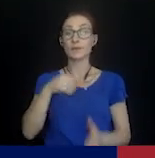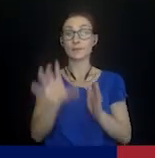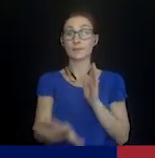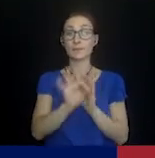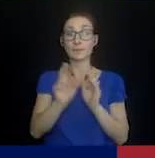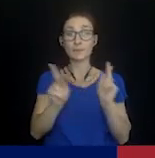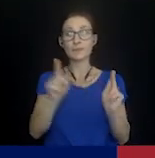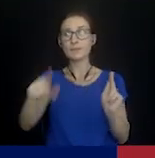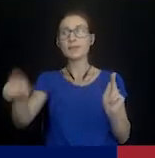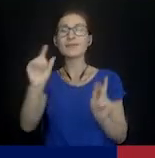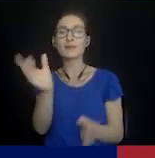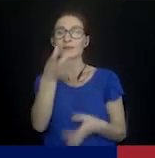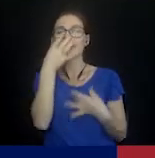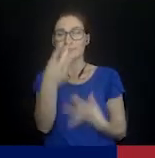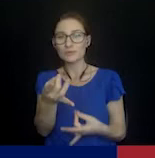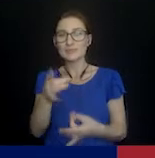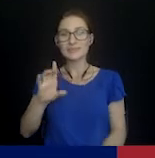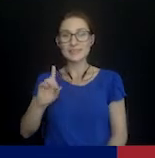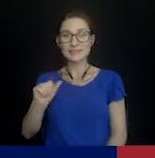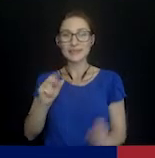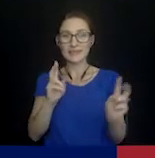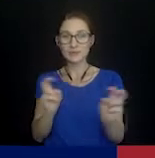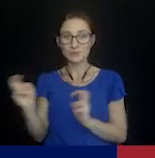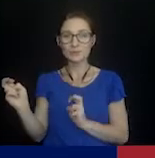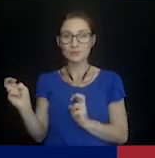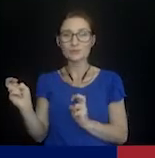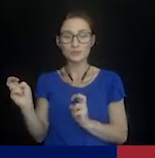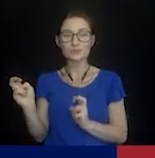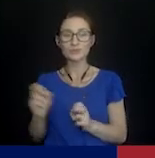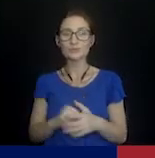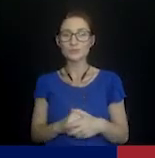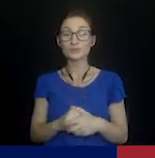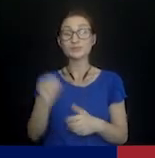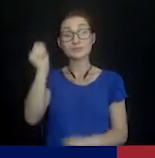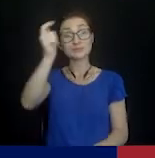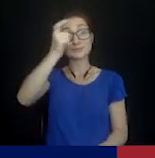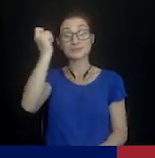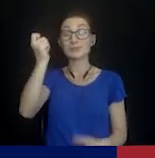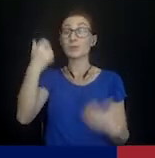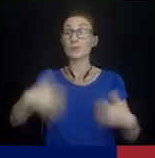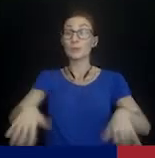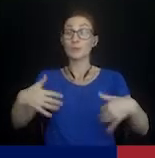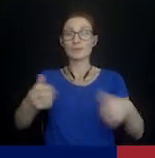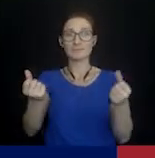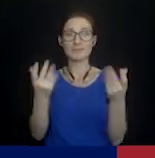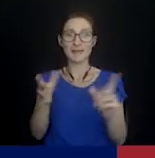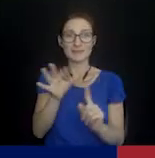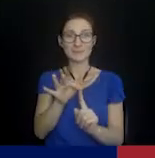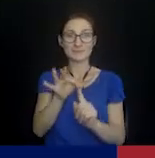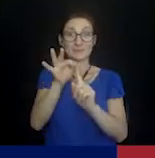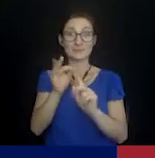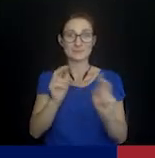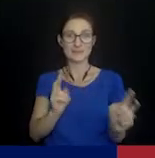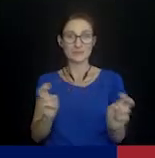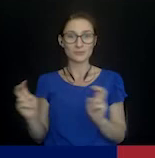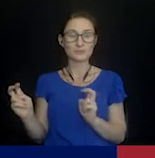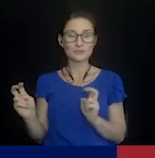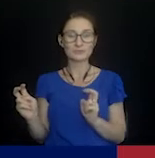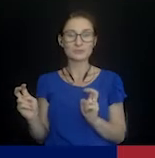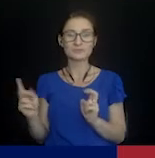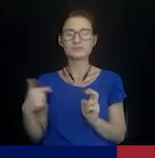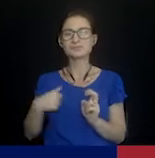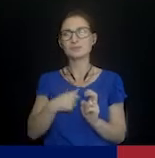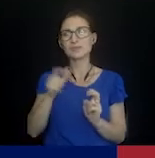are interested in disability issues, because we certainly have a lot of unique issues and we